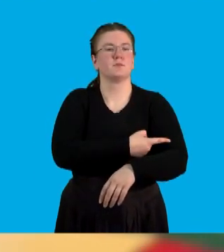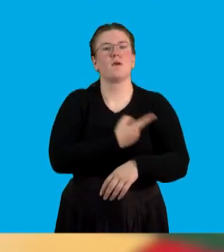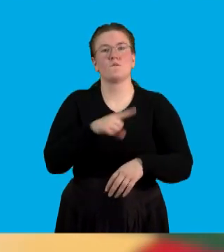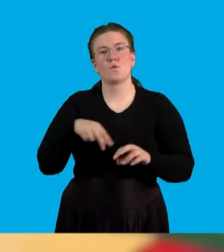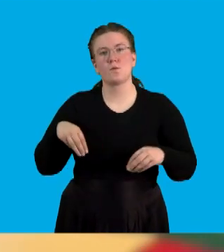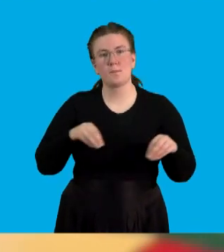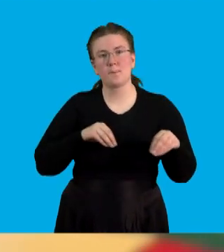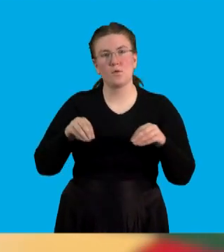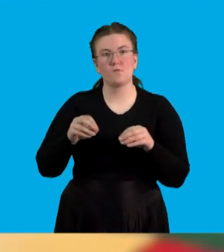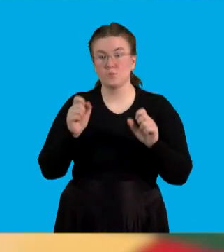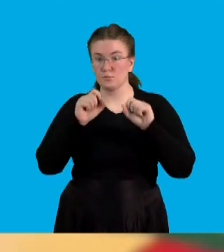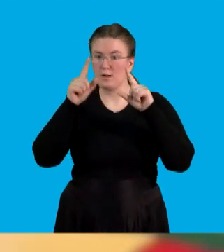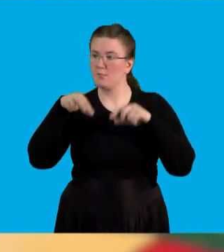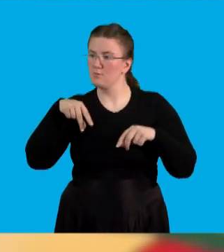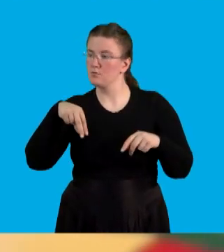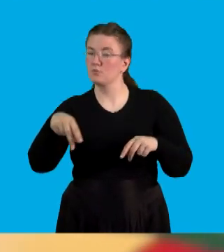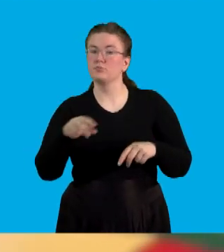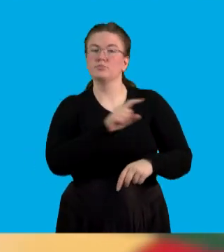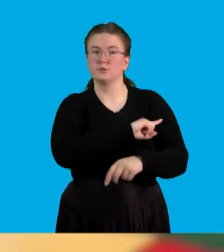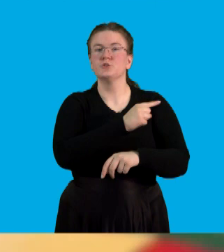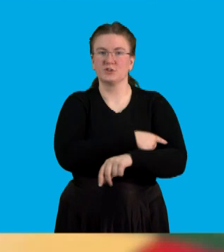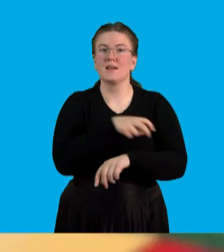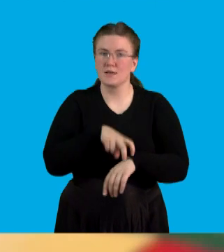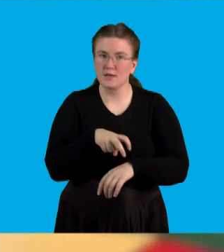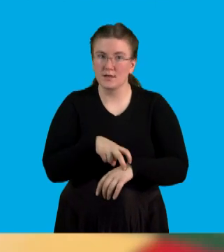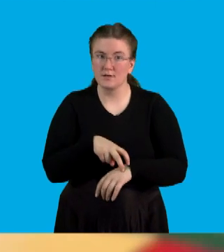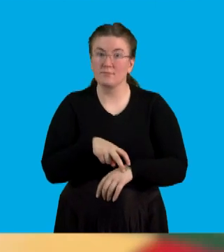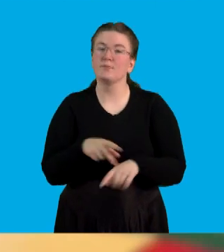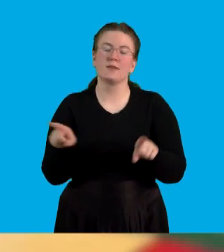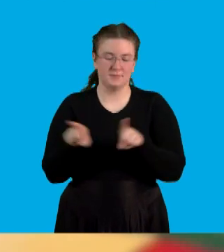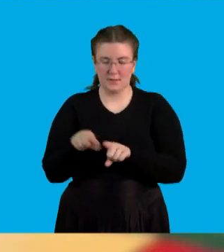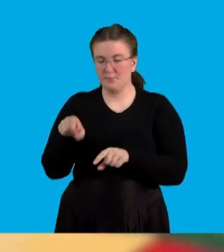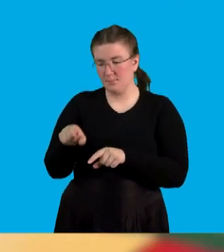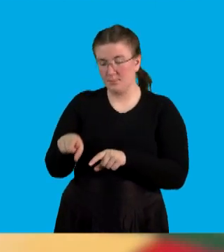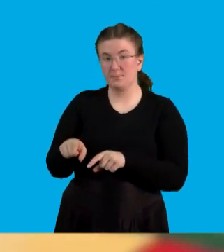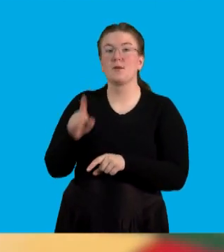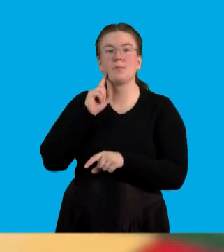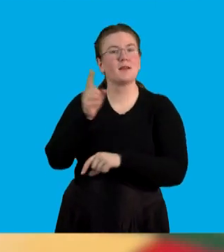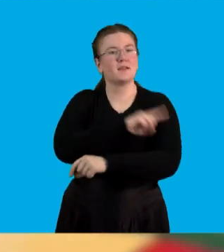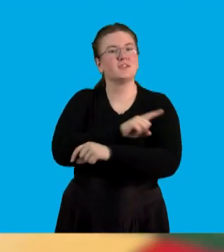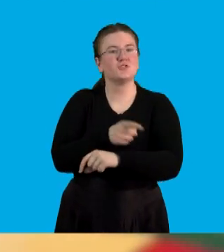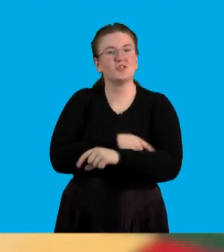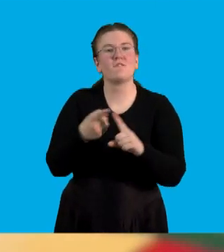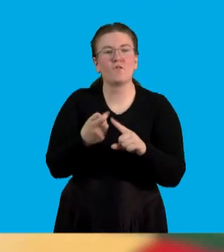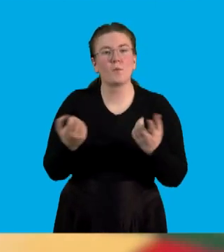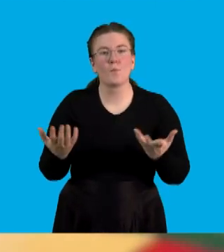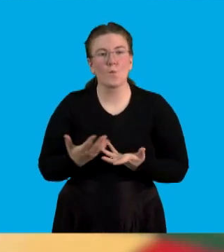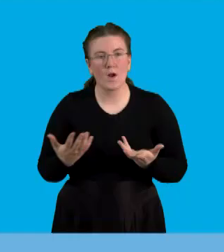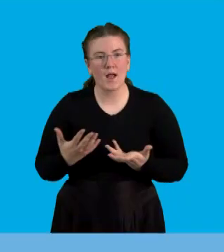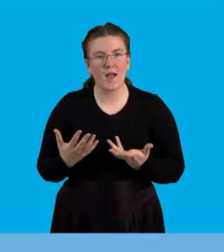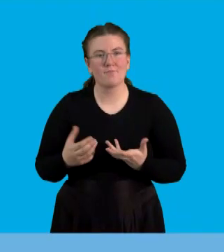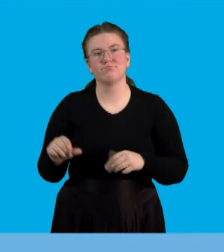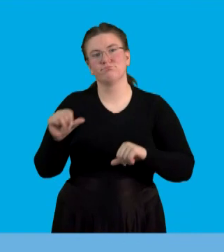to move from one point to the other, they need the energy. That energy, where does it come from? It comes from these particular cells that you're talking about